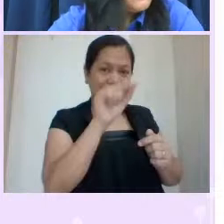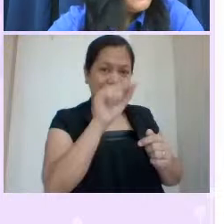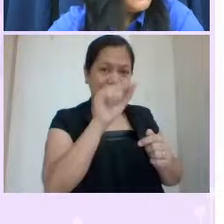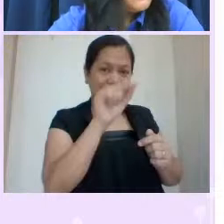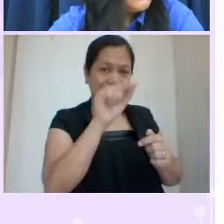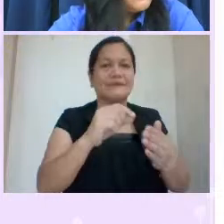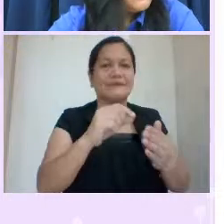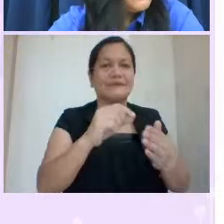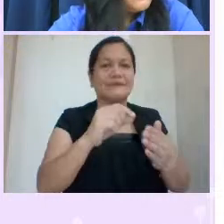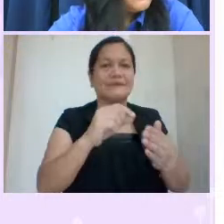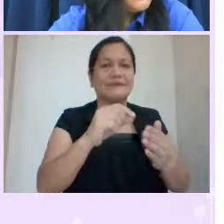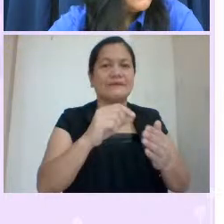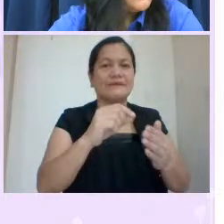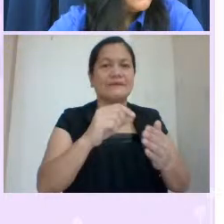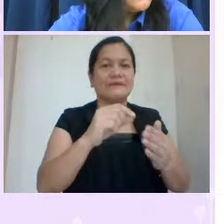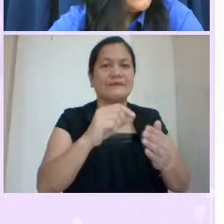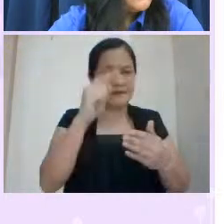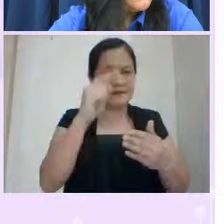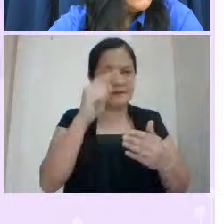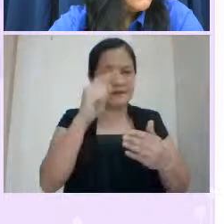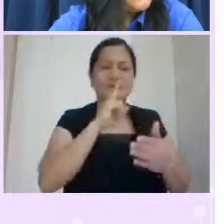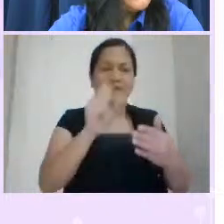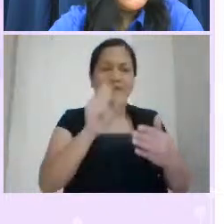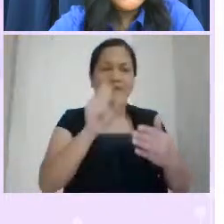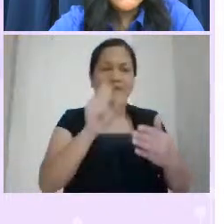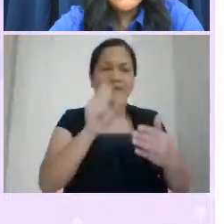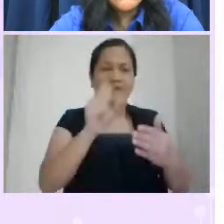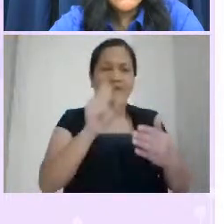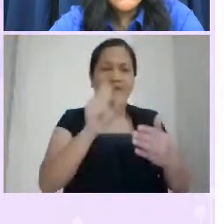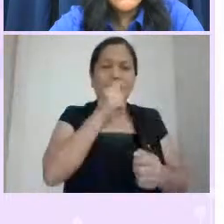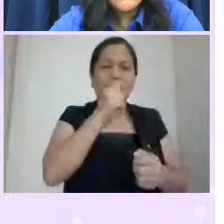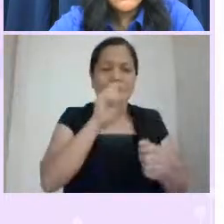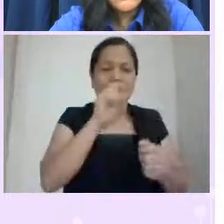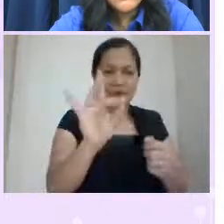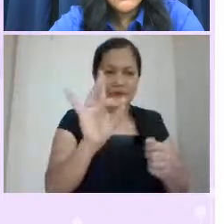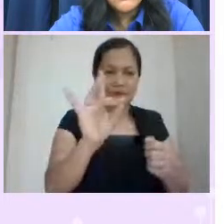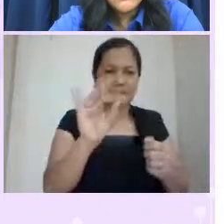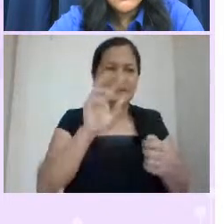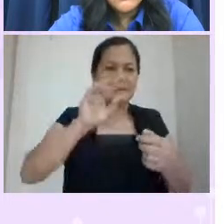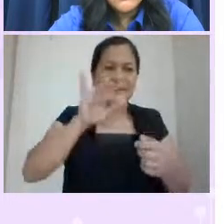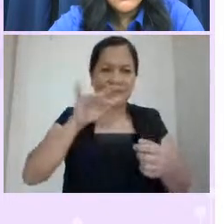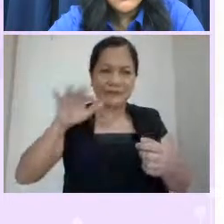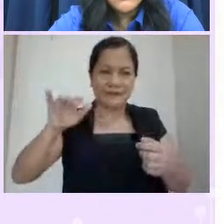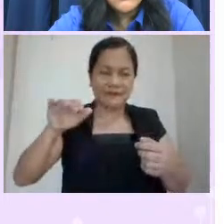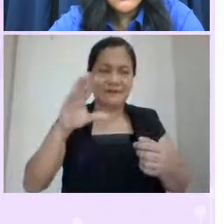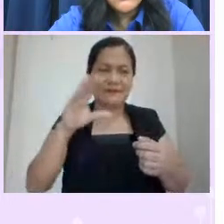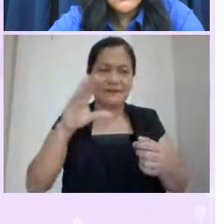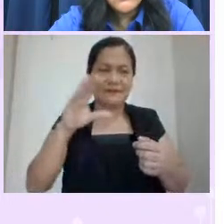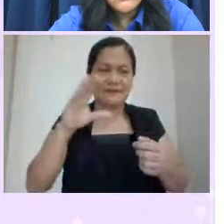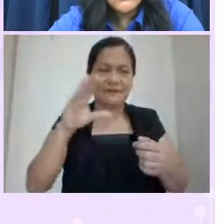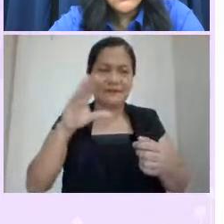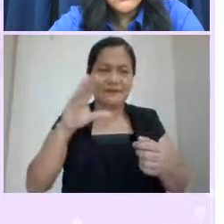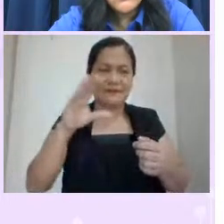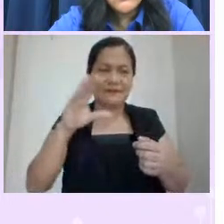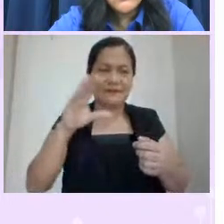number and one lowercase letter. Make sure to provide a working email address.